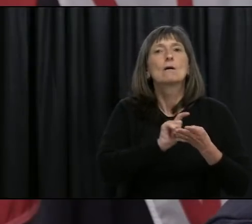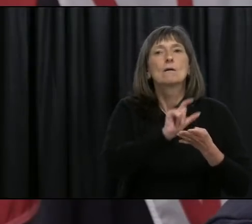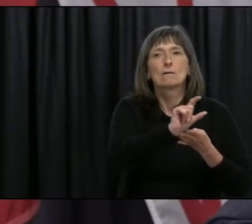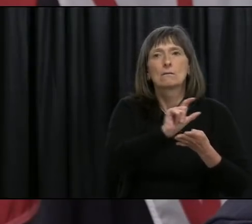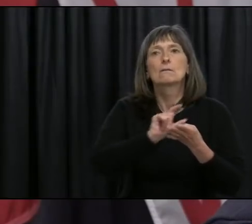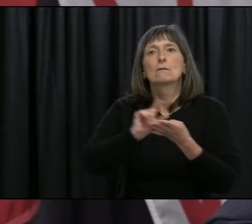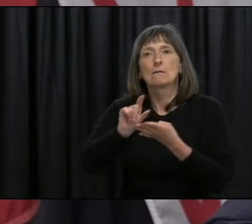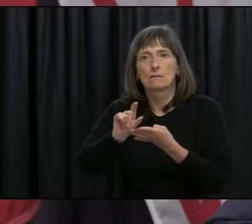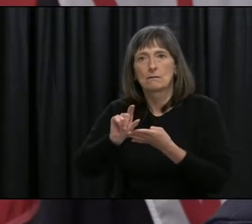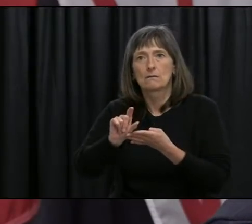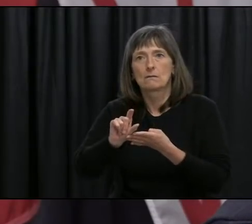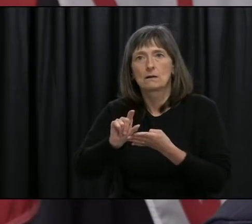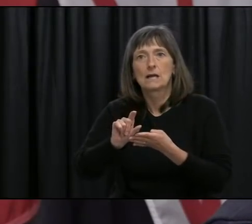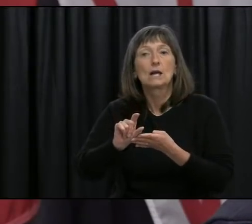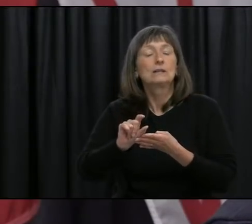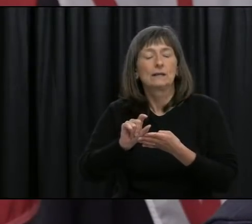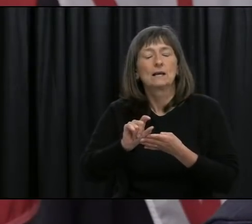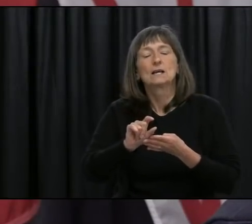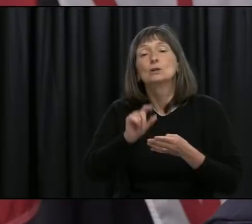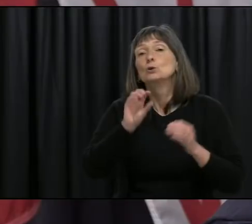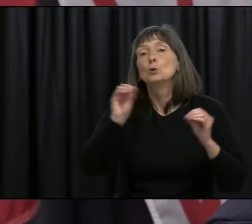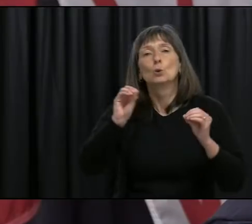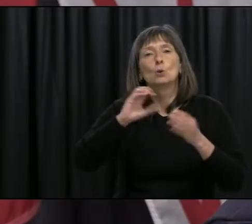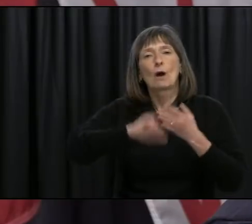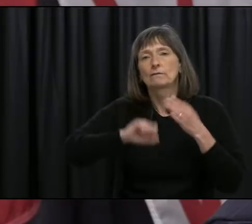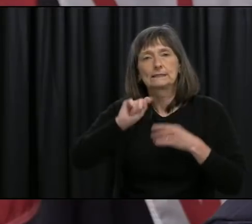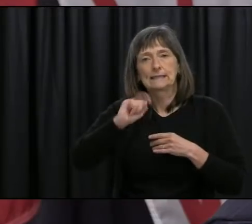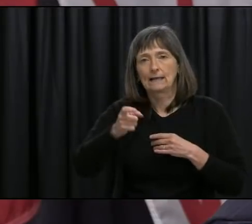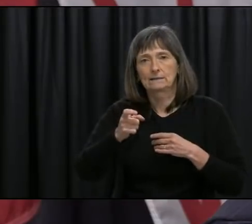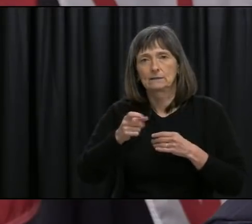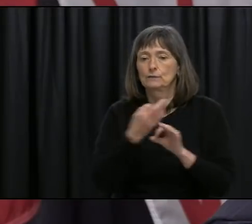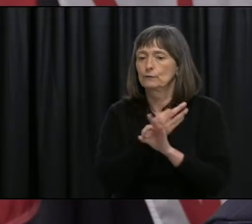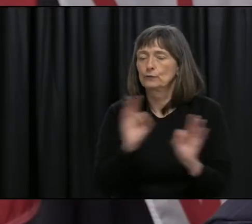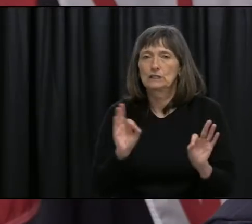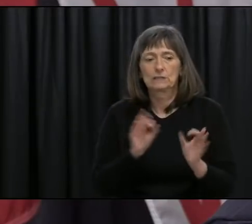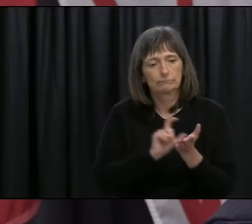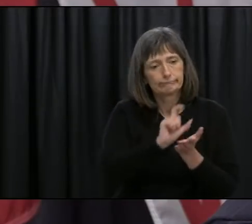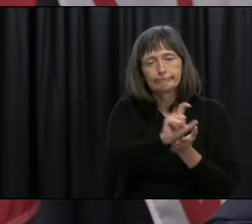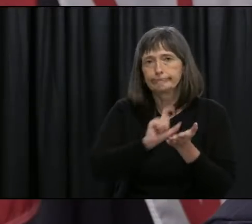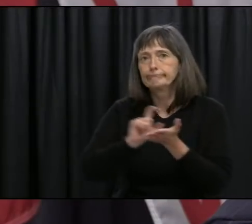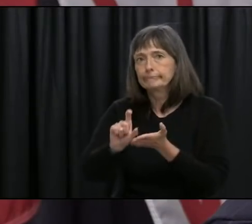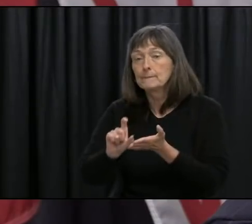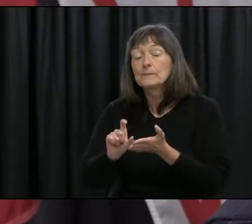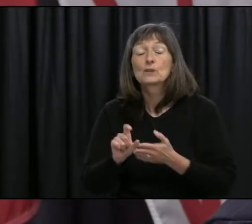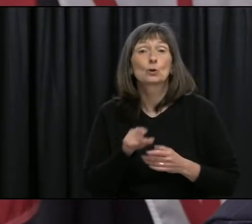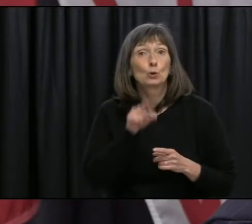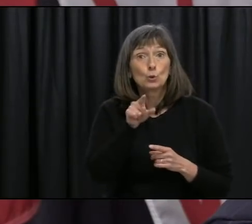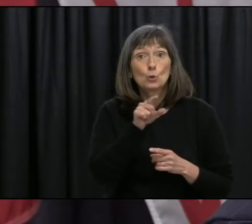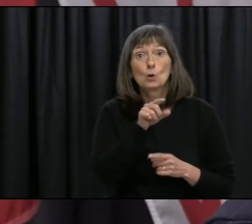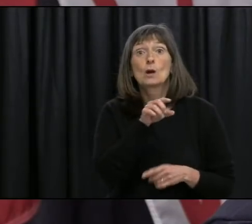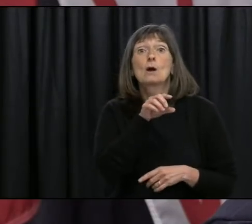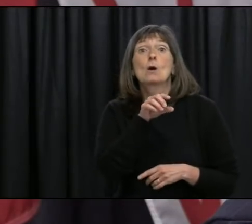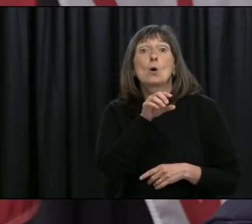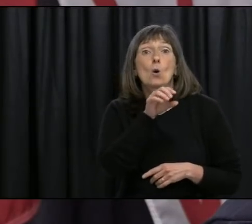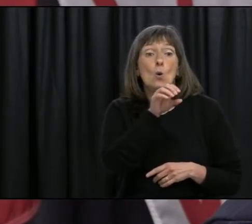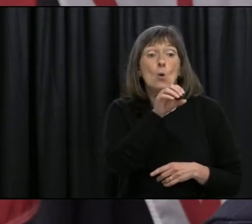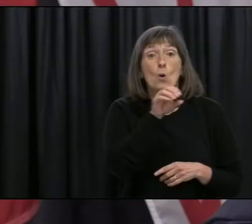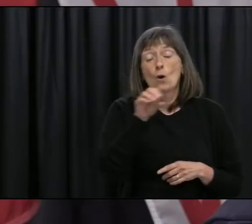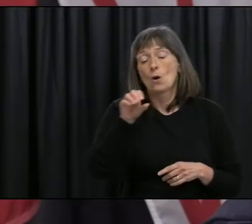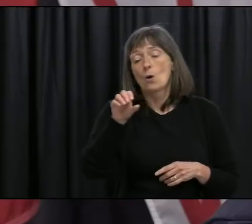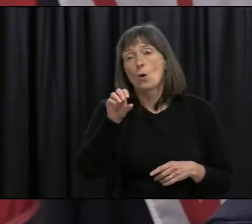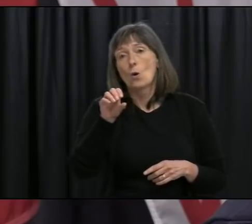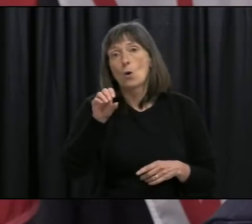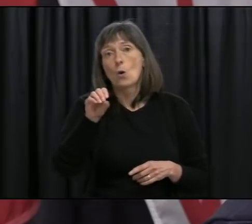existing benefits. And for an example, for those of you that receive old age security, you will receive an extra